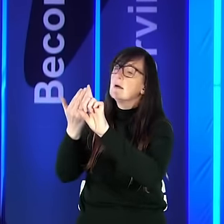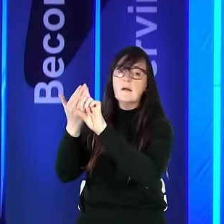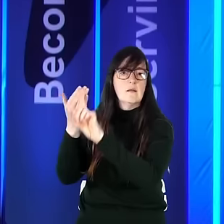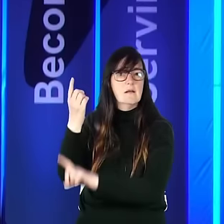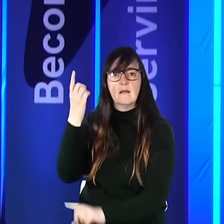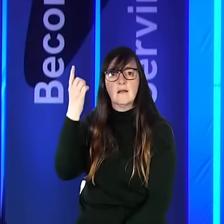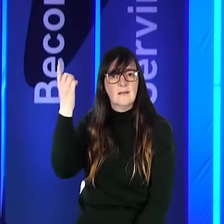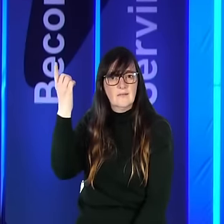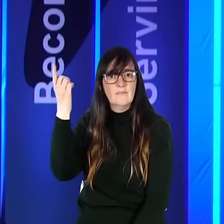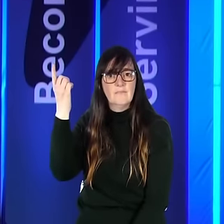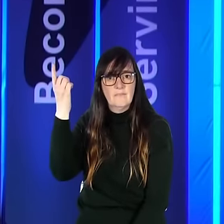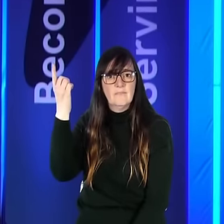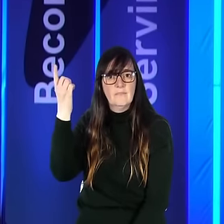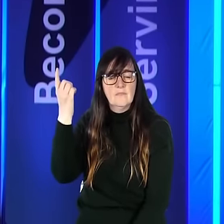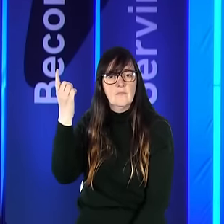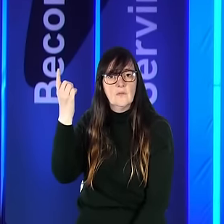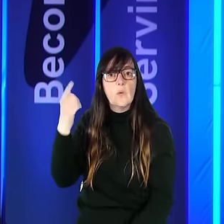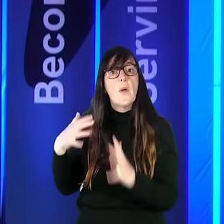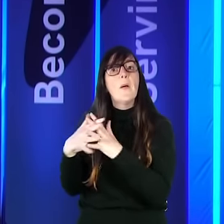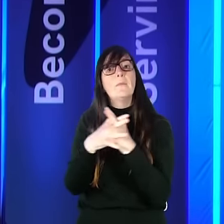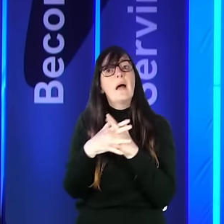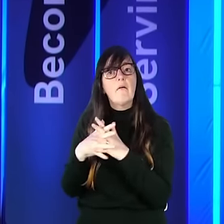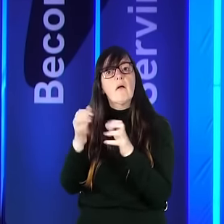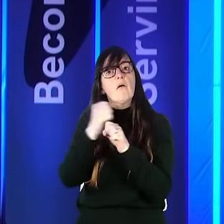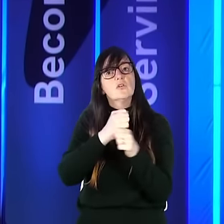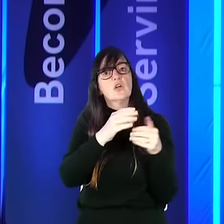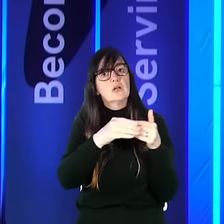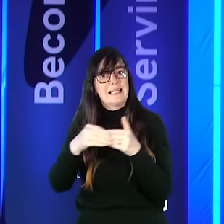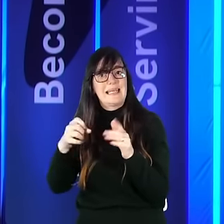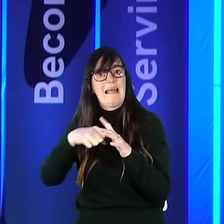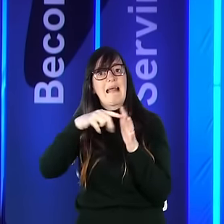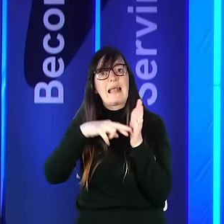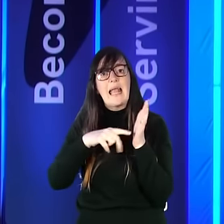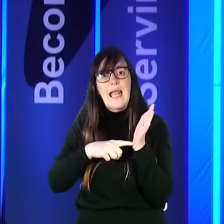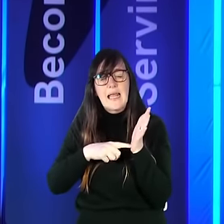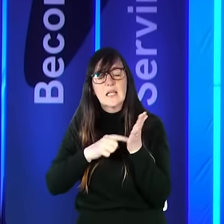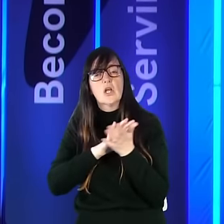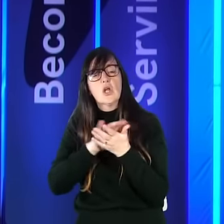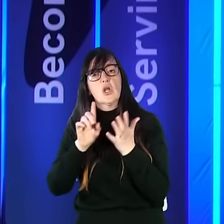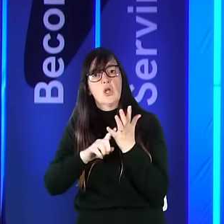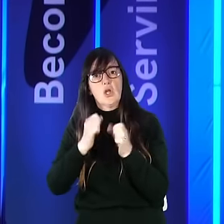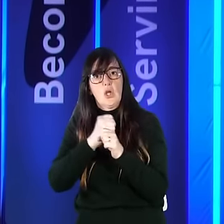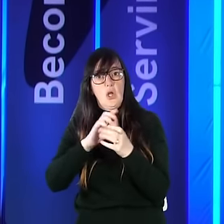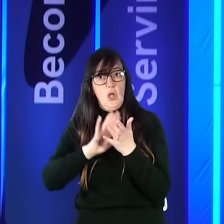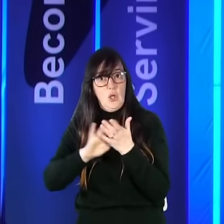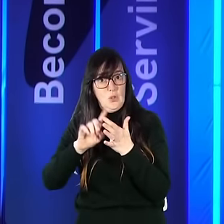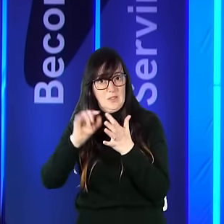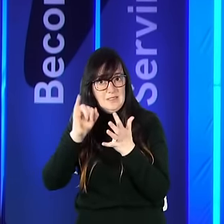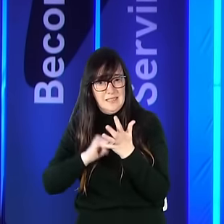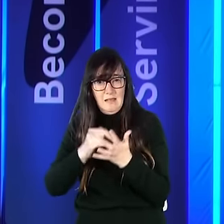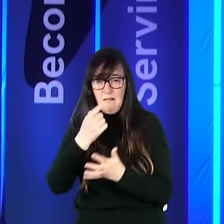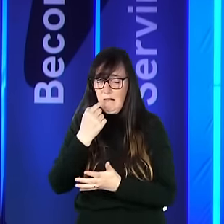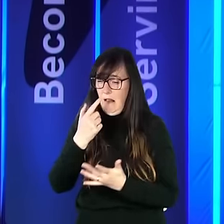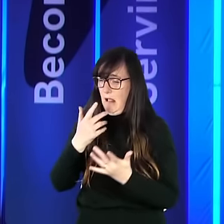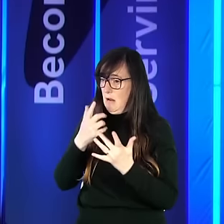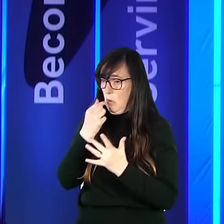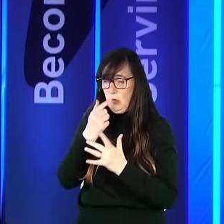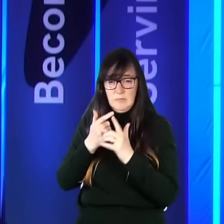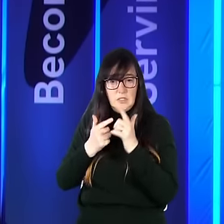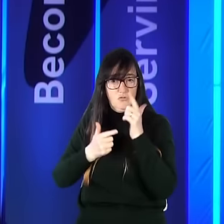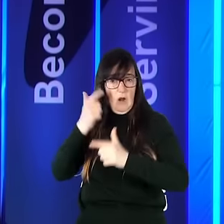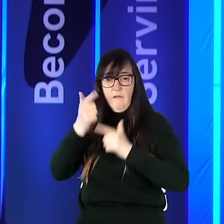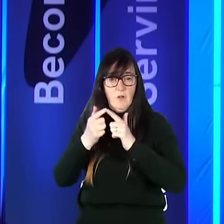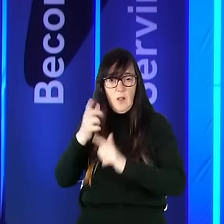This is how the American pastor Kent Hughes puts it. He says, though you could travel 100 times the speed of light,